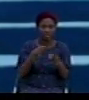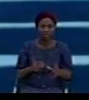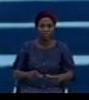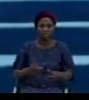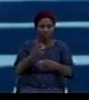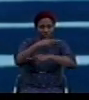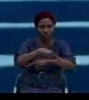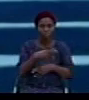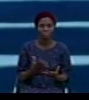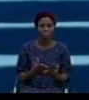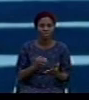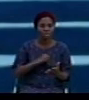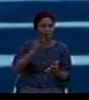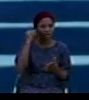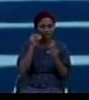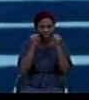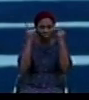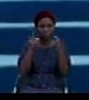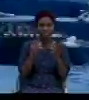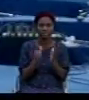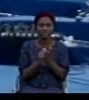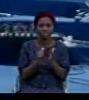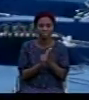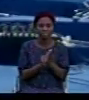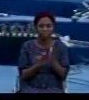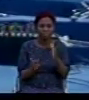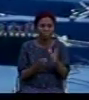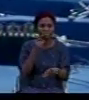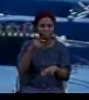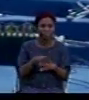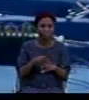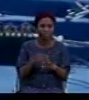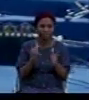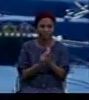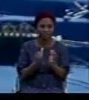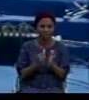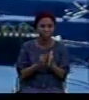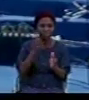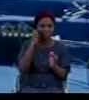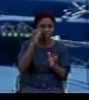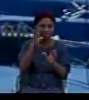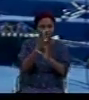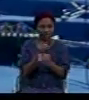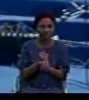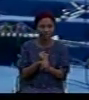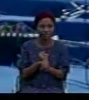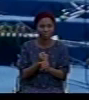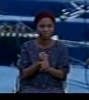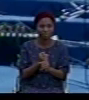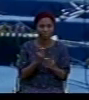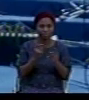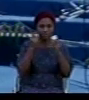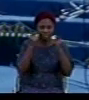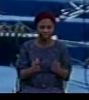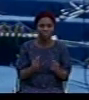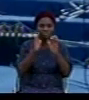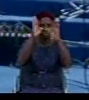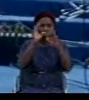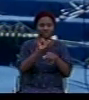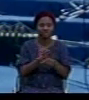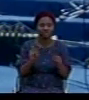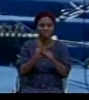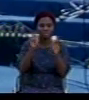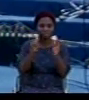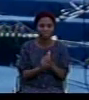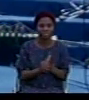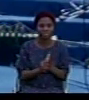because it's the first time I actually receive an instantaneous miracle like that. And I was touching her body throughout the whole day to see if probably she's still